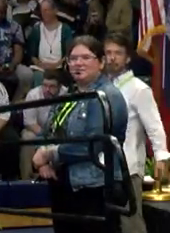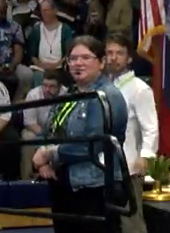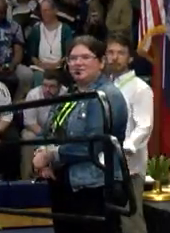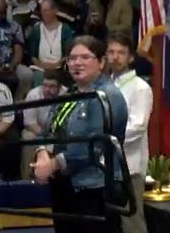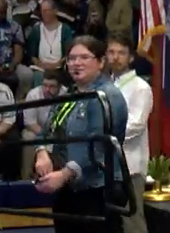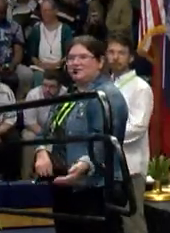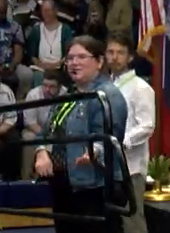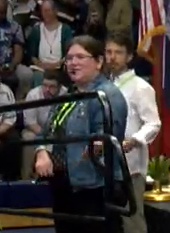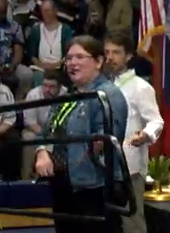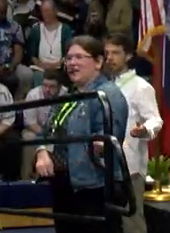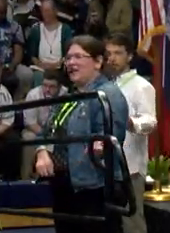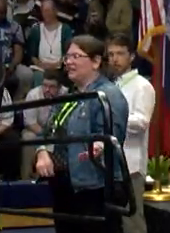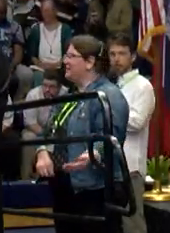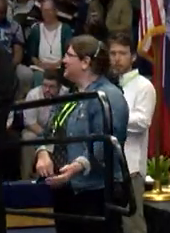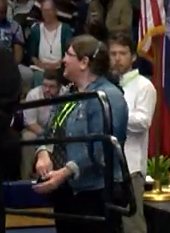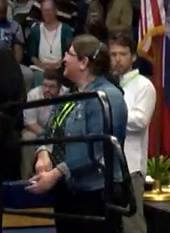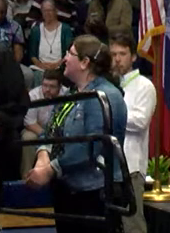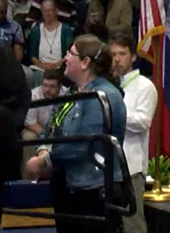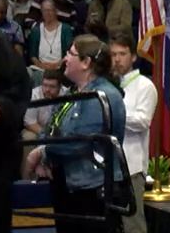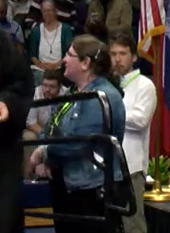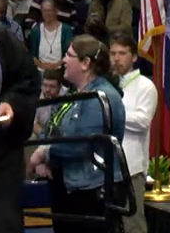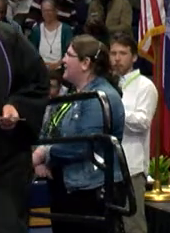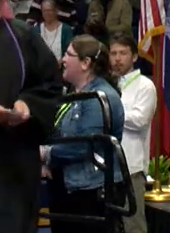Megan Nicole Perpich.